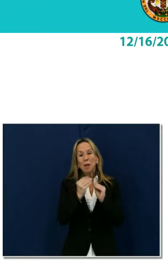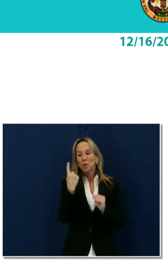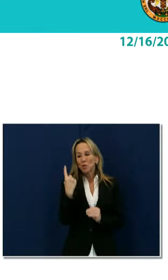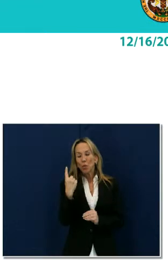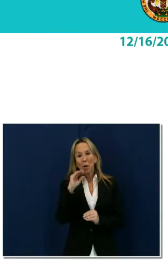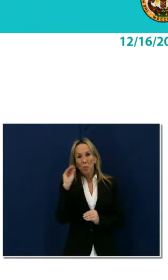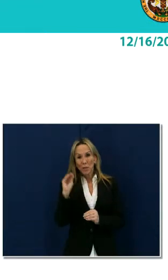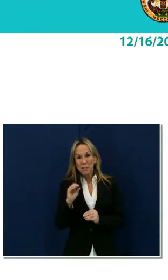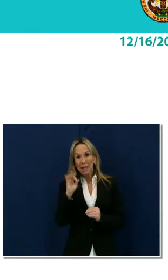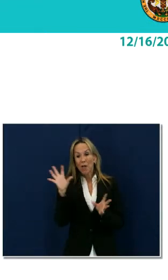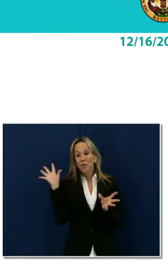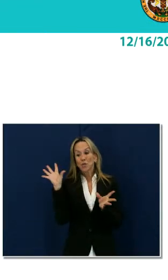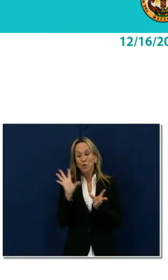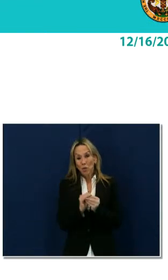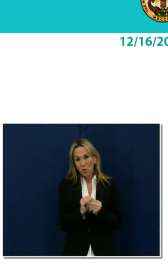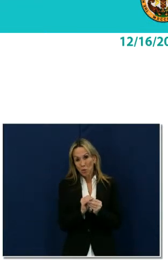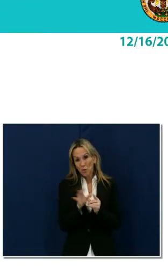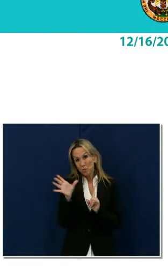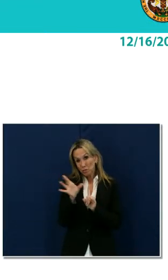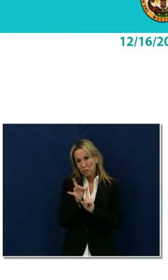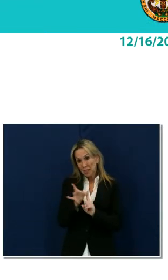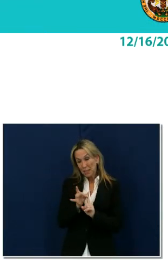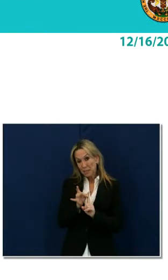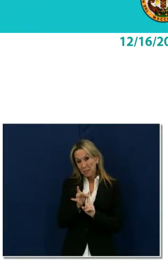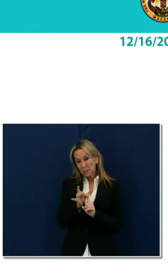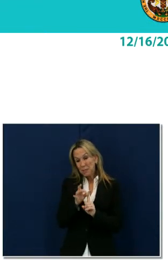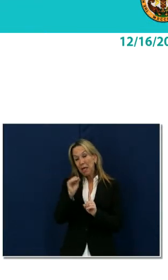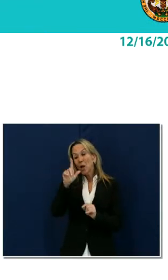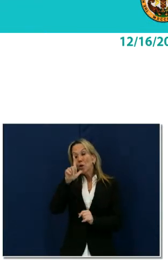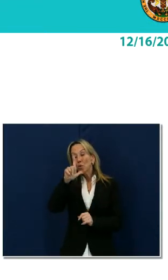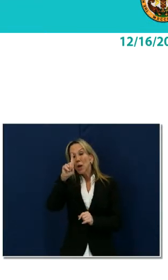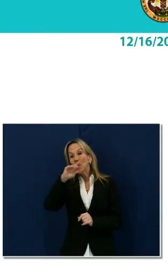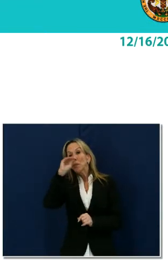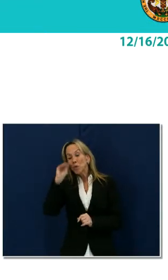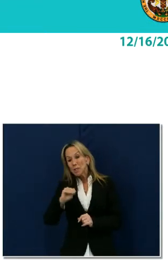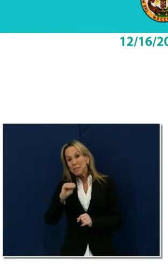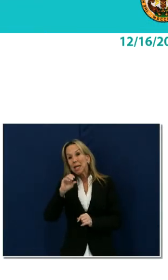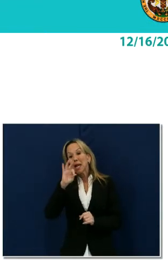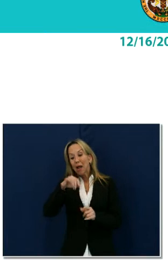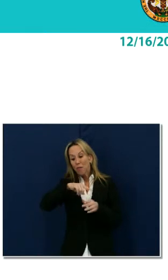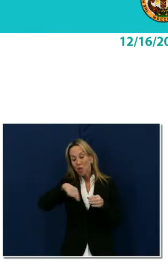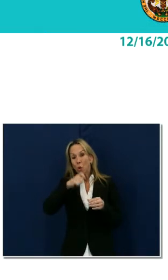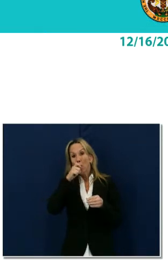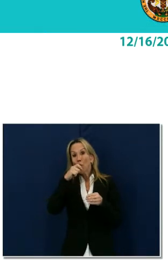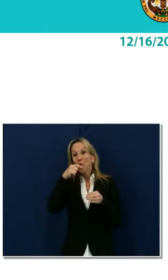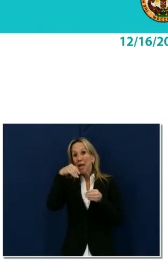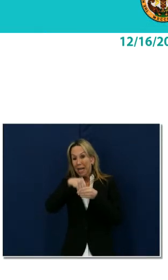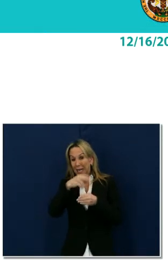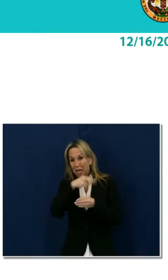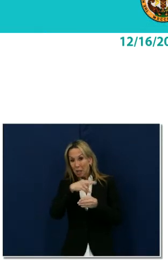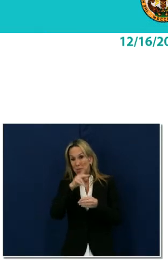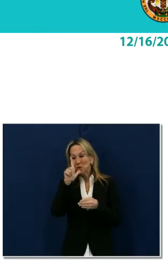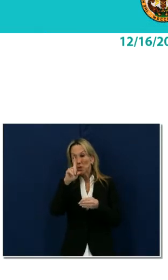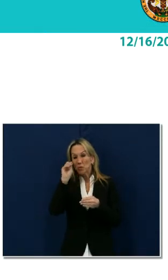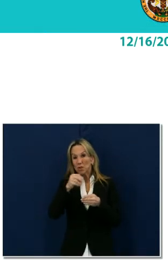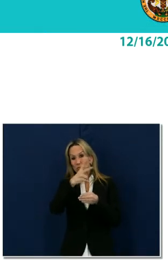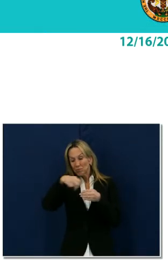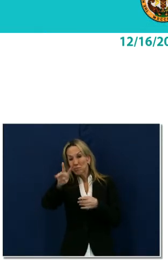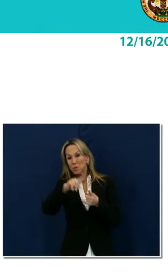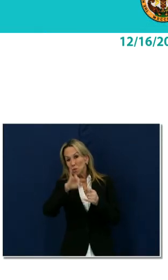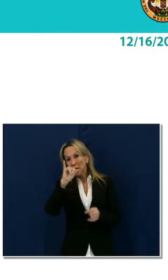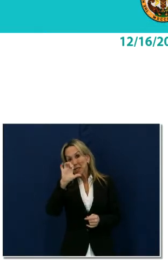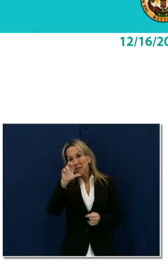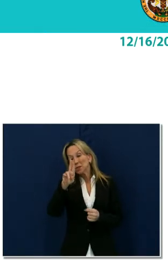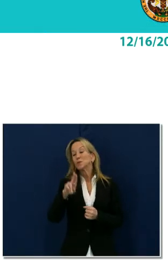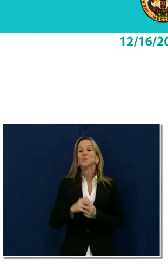1% of the total number of cases and 21% of the total number of those hospitalized. The total number of